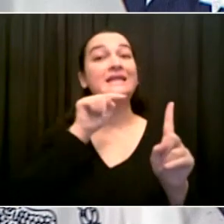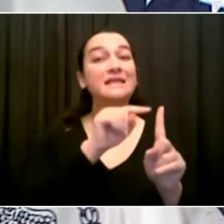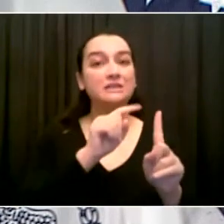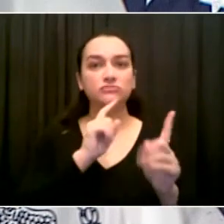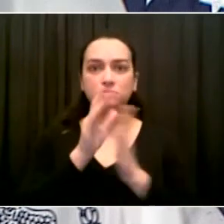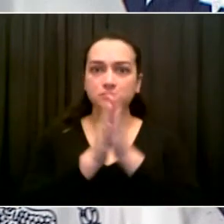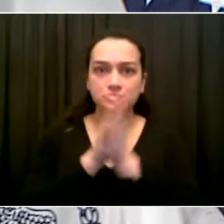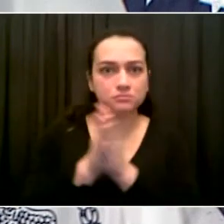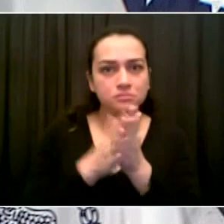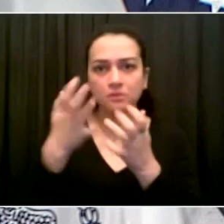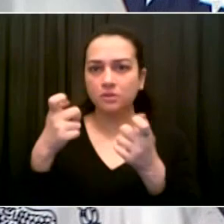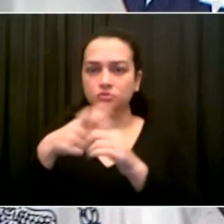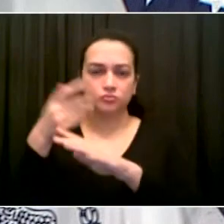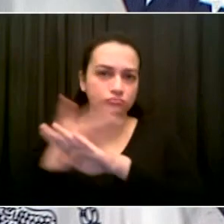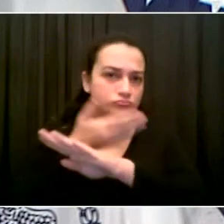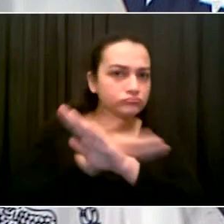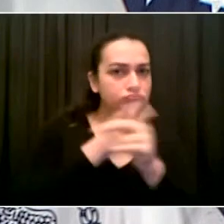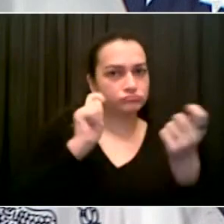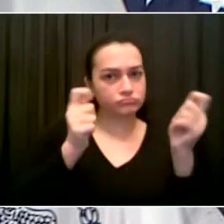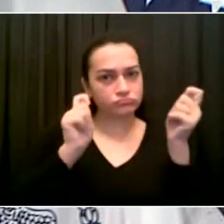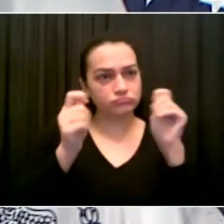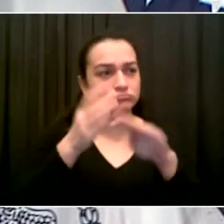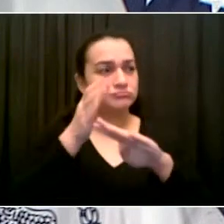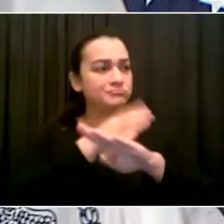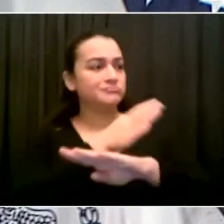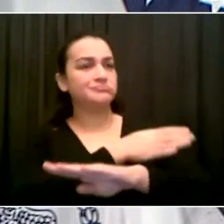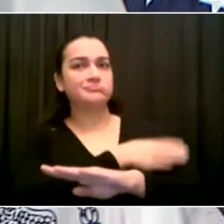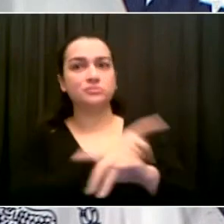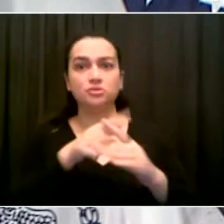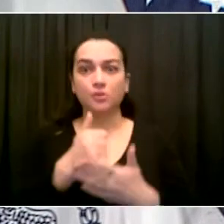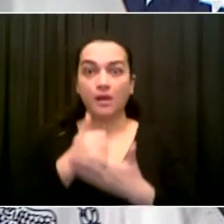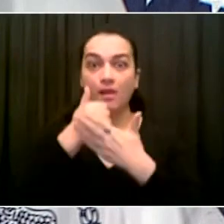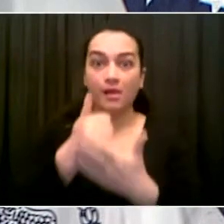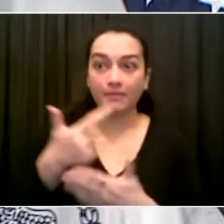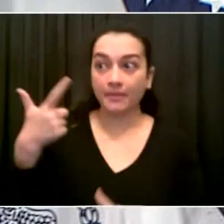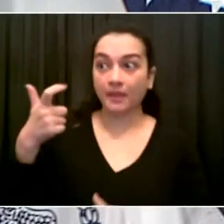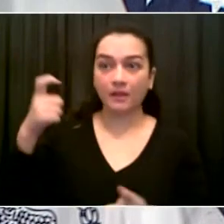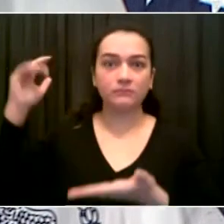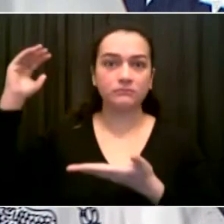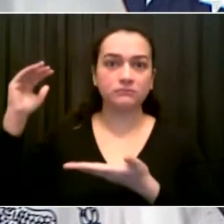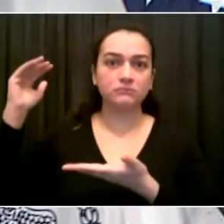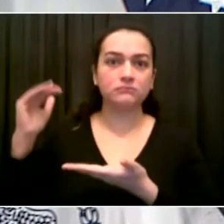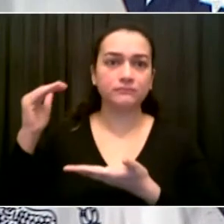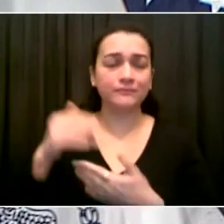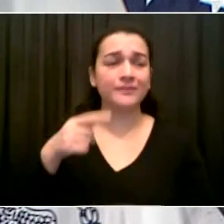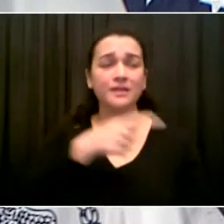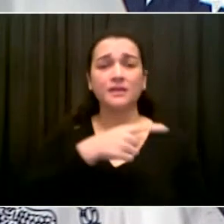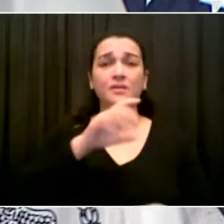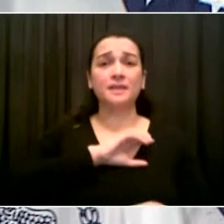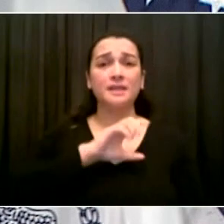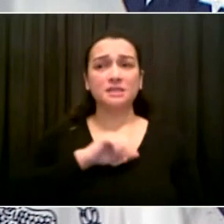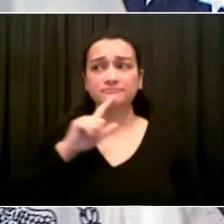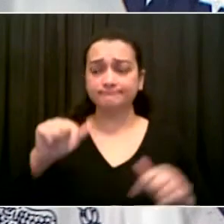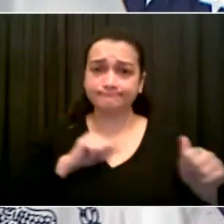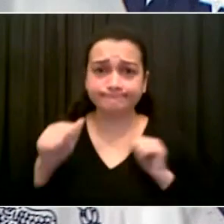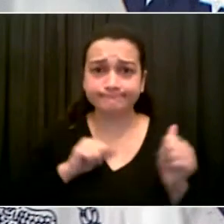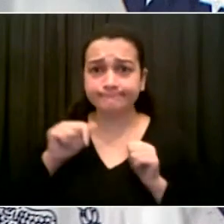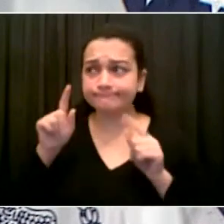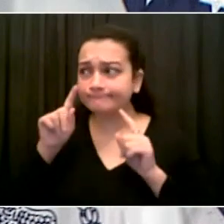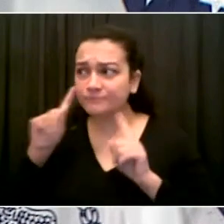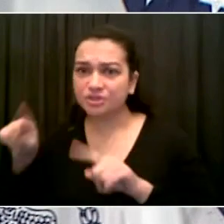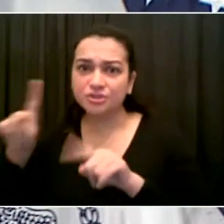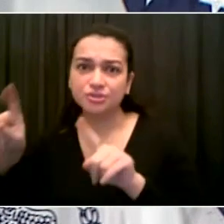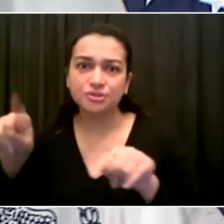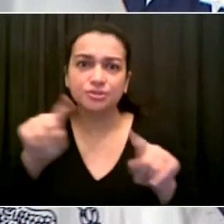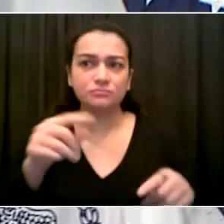off the street, which NYPD is doing, by working with communities more closely, and that's what our police reform is all about, deepening the